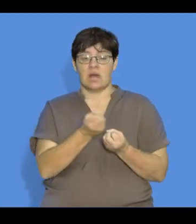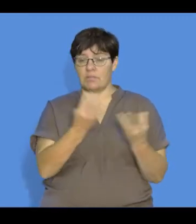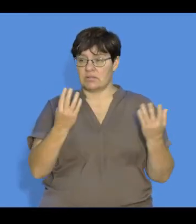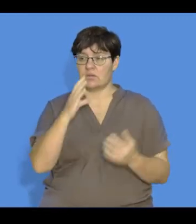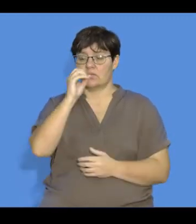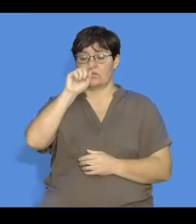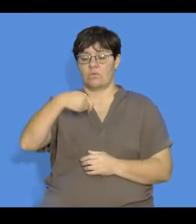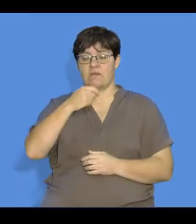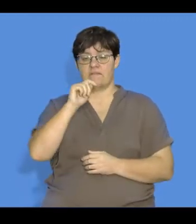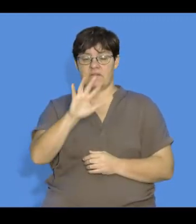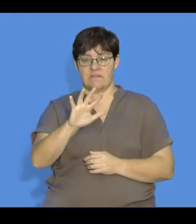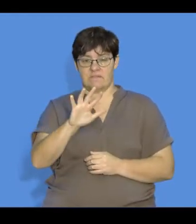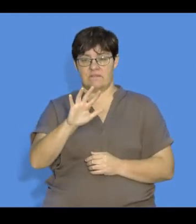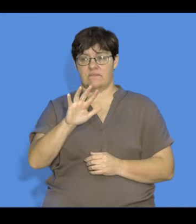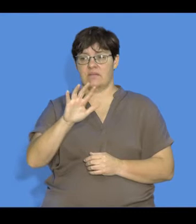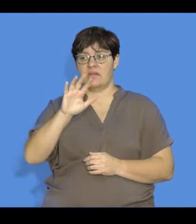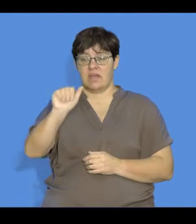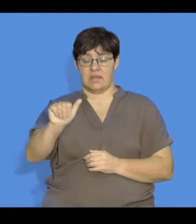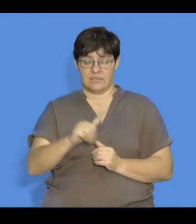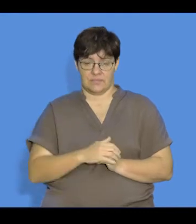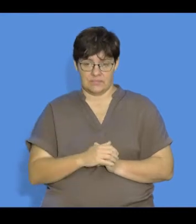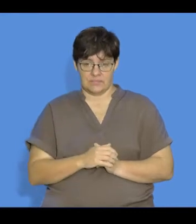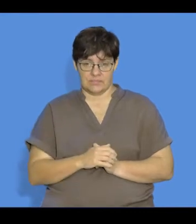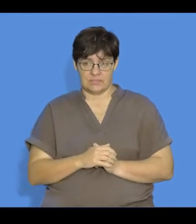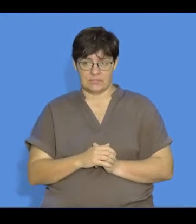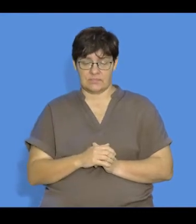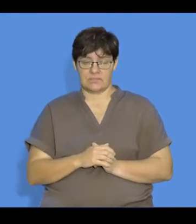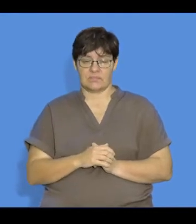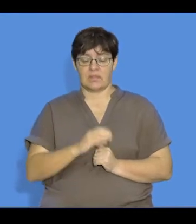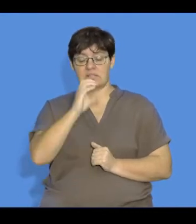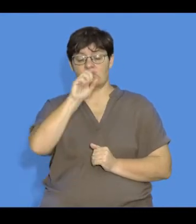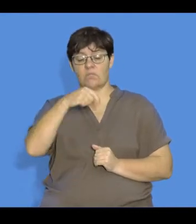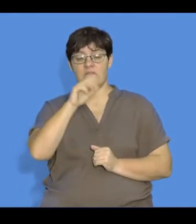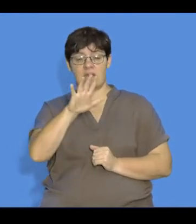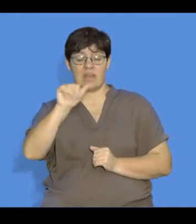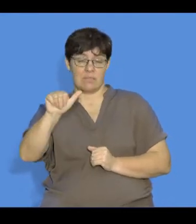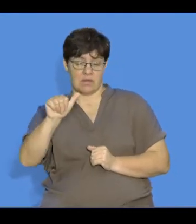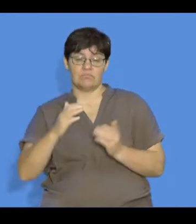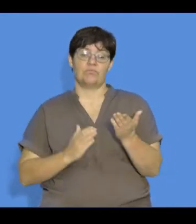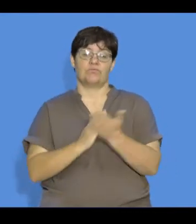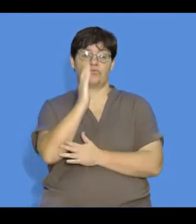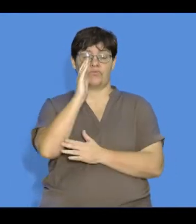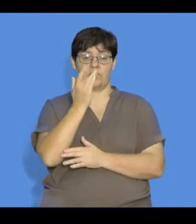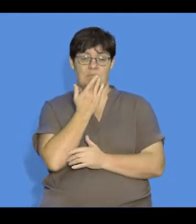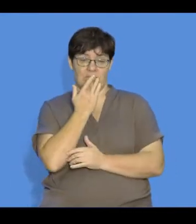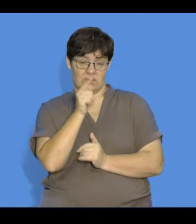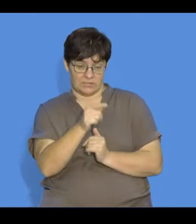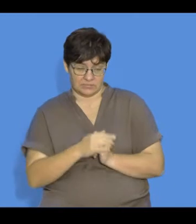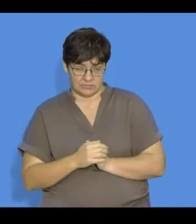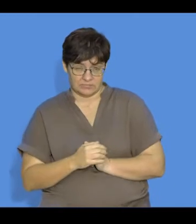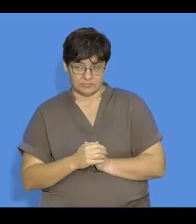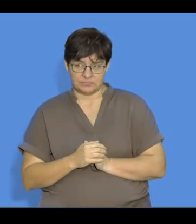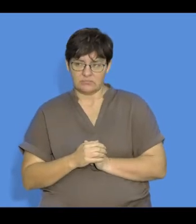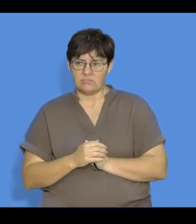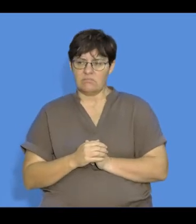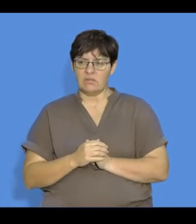is 0.5 amperes. Right, what are we saying? 0.5 amperes passes through the battery. Now, if the first light